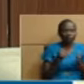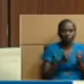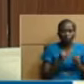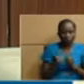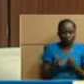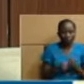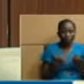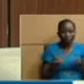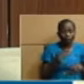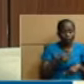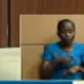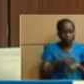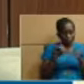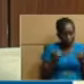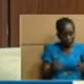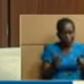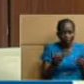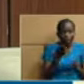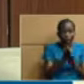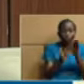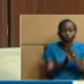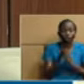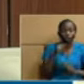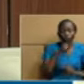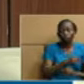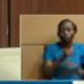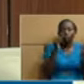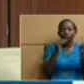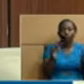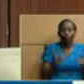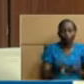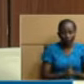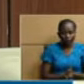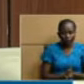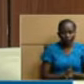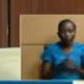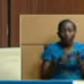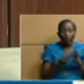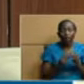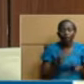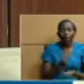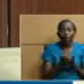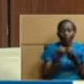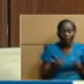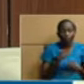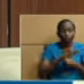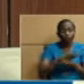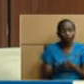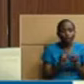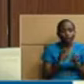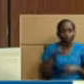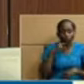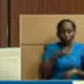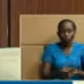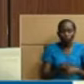social infrastructure. And once you build the social infrastructure, the whole game plan is done. And now the COVID response